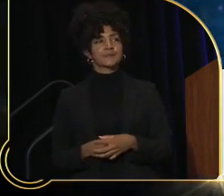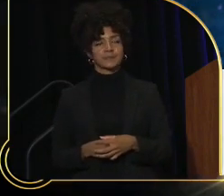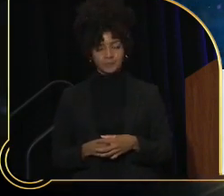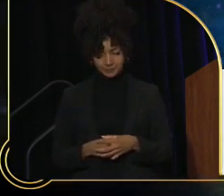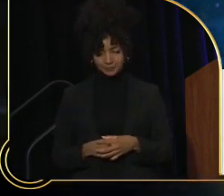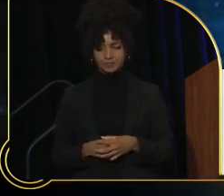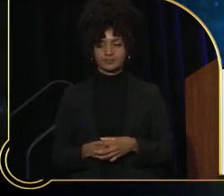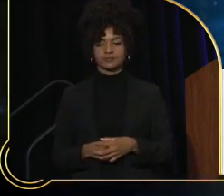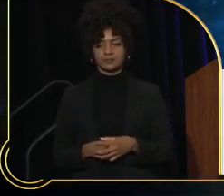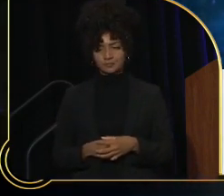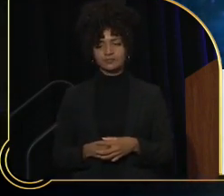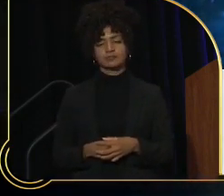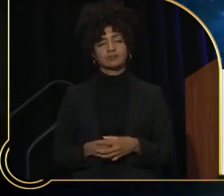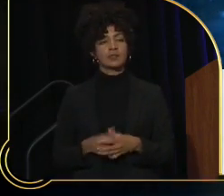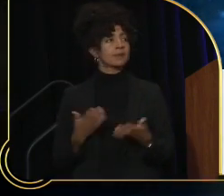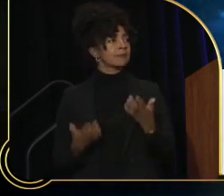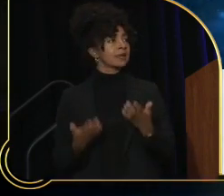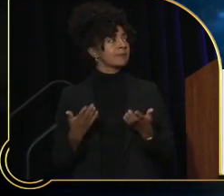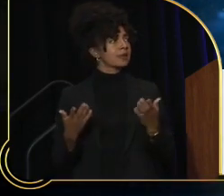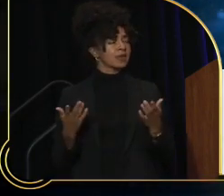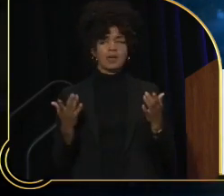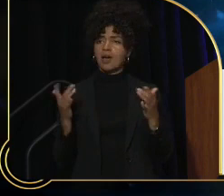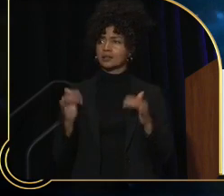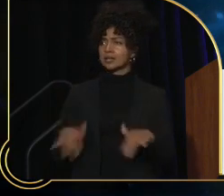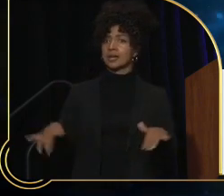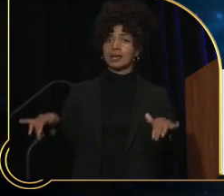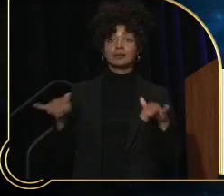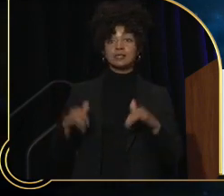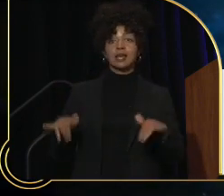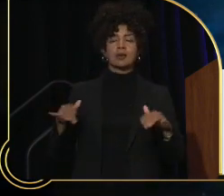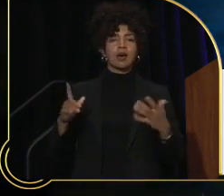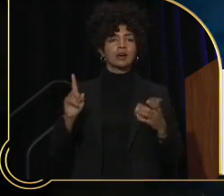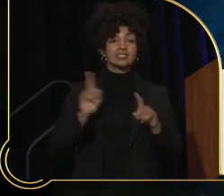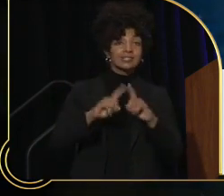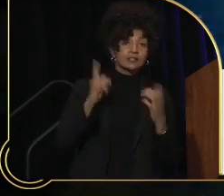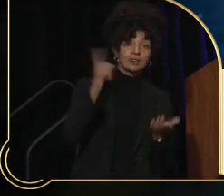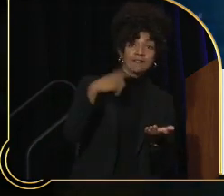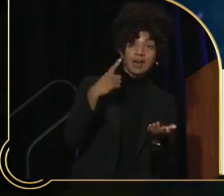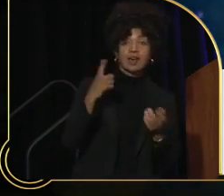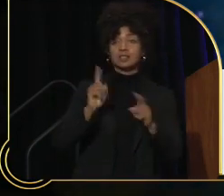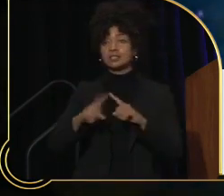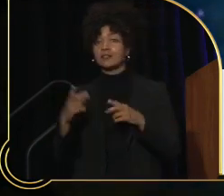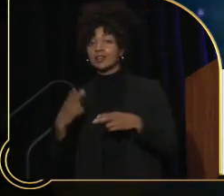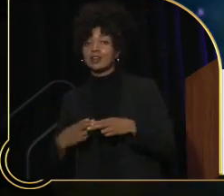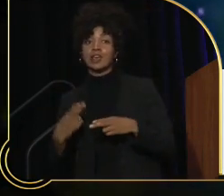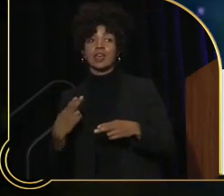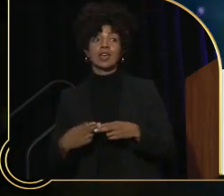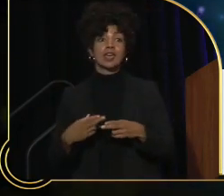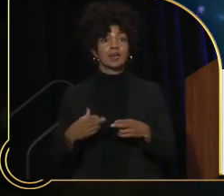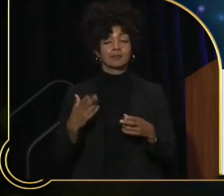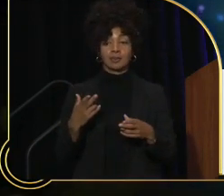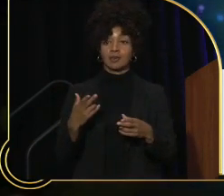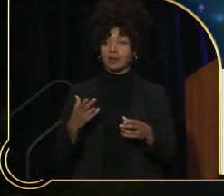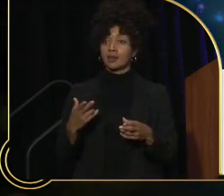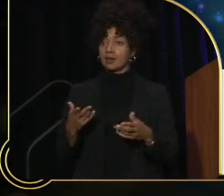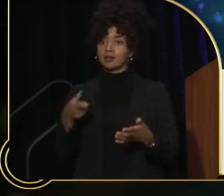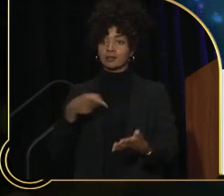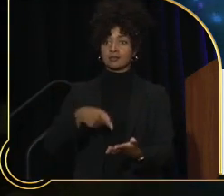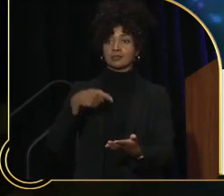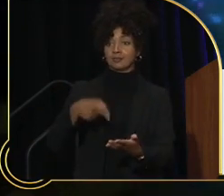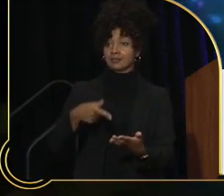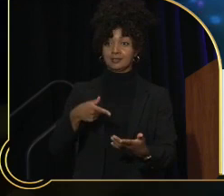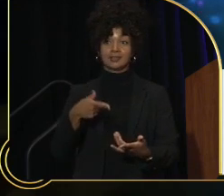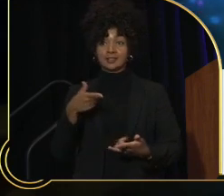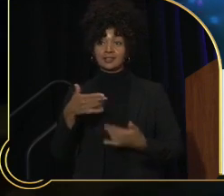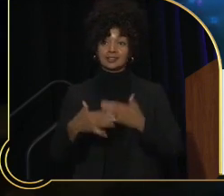Maybe it's all the same, just a different face and a different name. Kids playing like they really know the